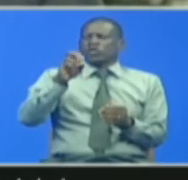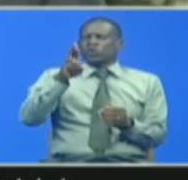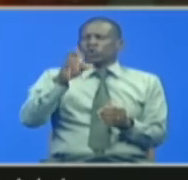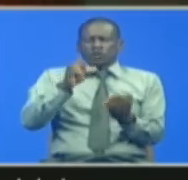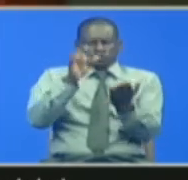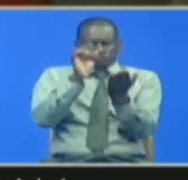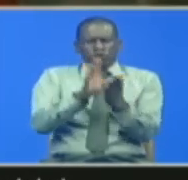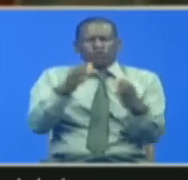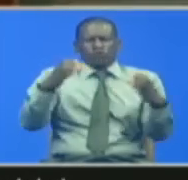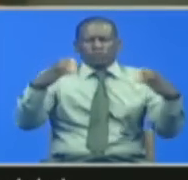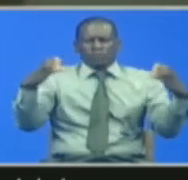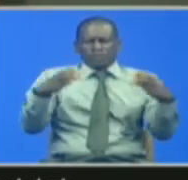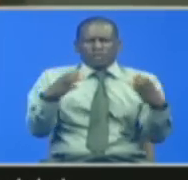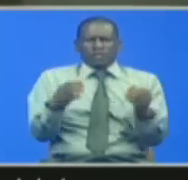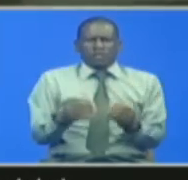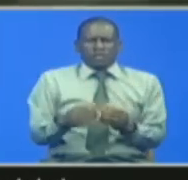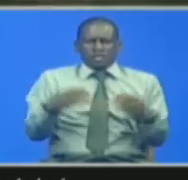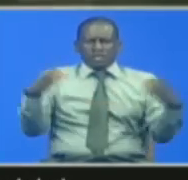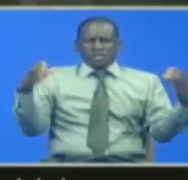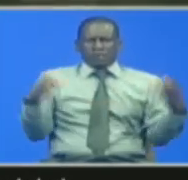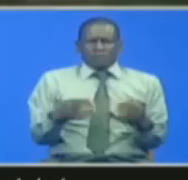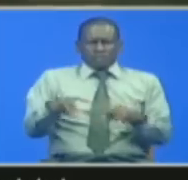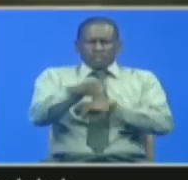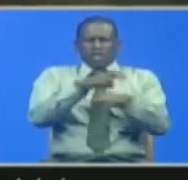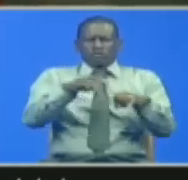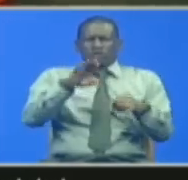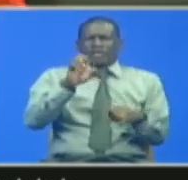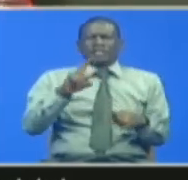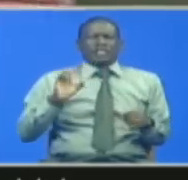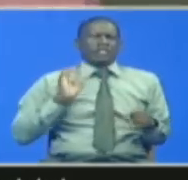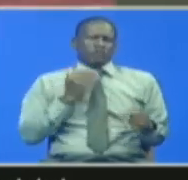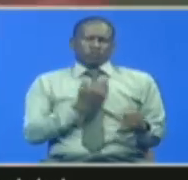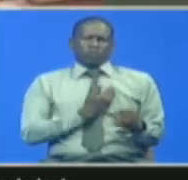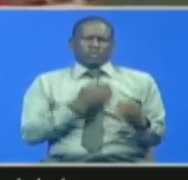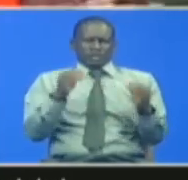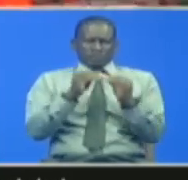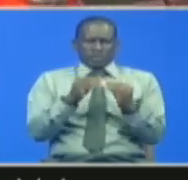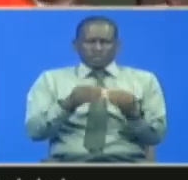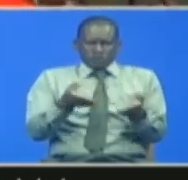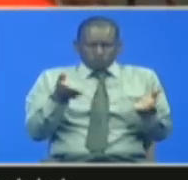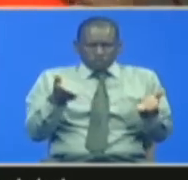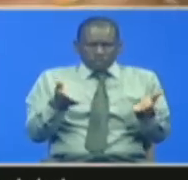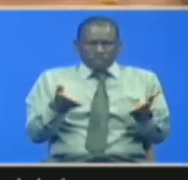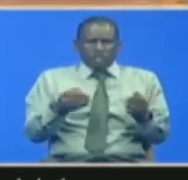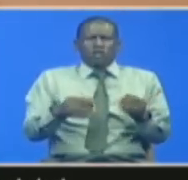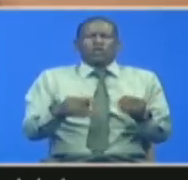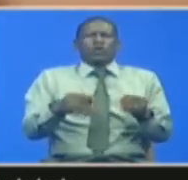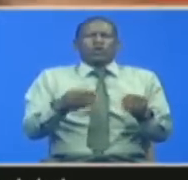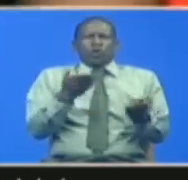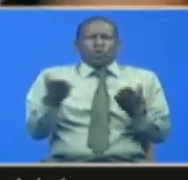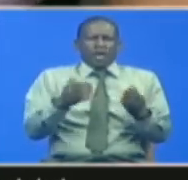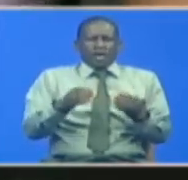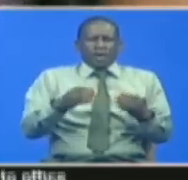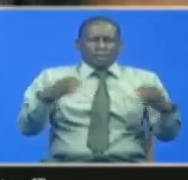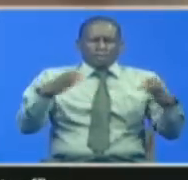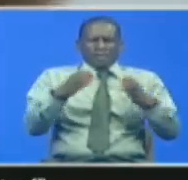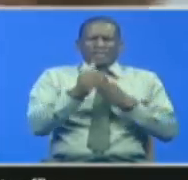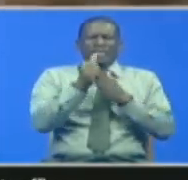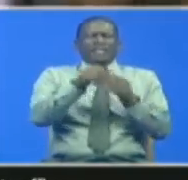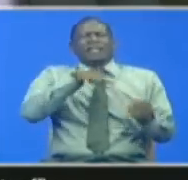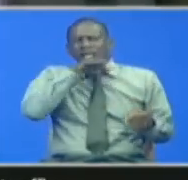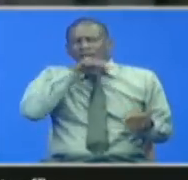expelled. The party's National Executive Council meeting held today and attended by ODM party leader Raila